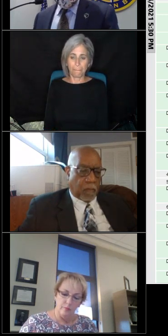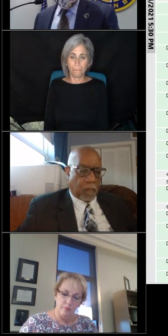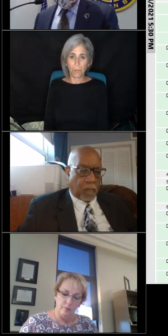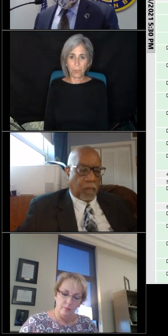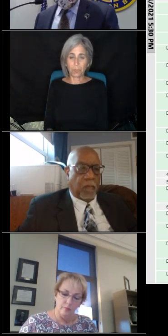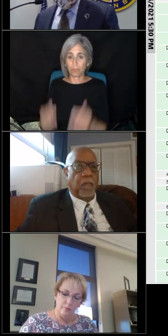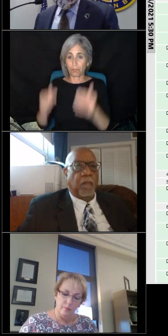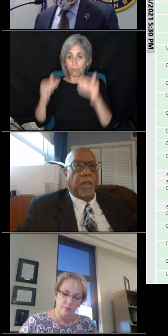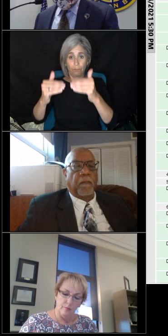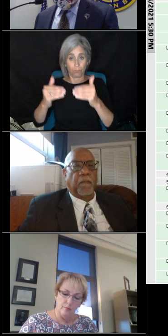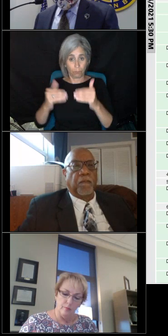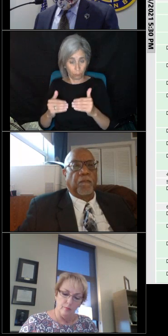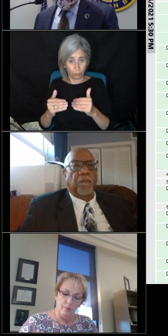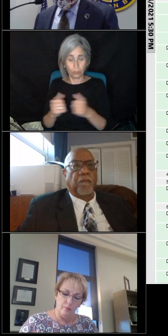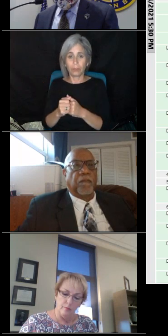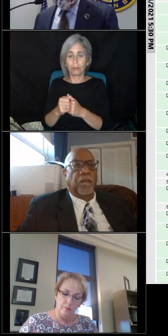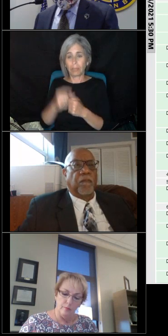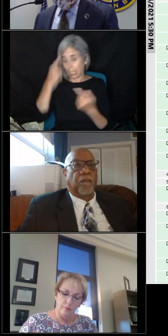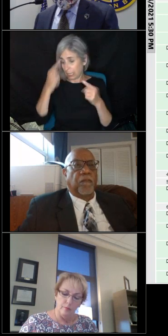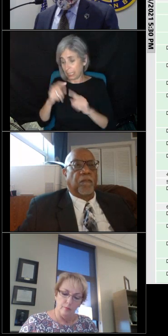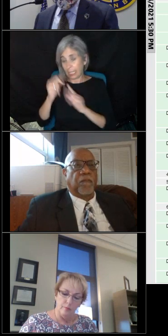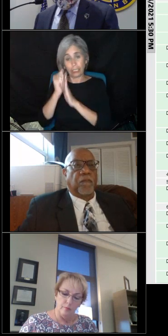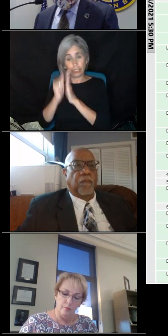Moving forward, we have consent agenda.